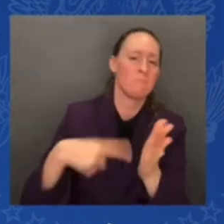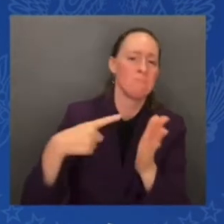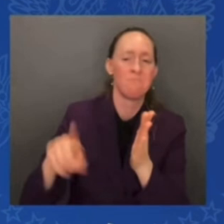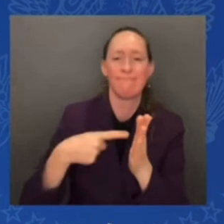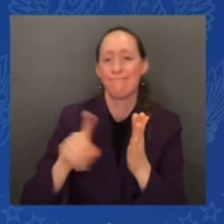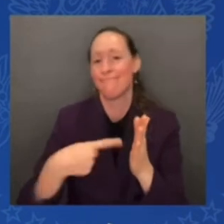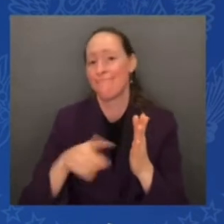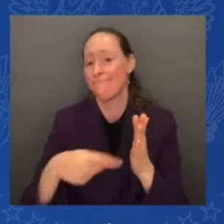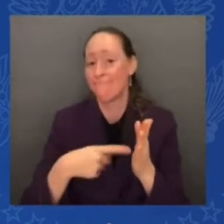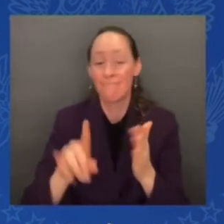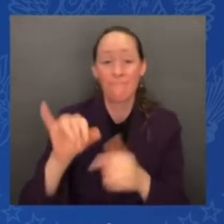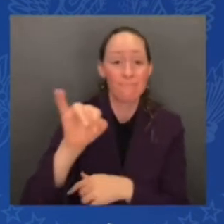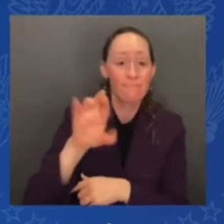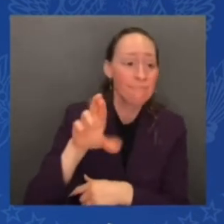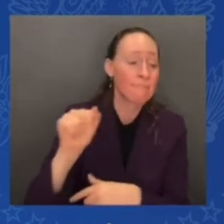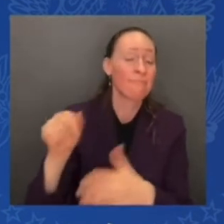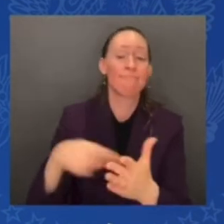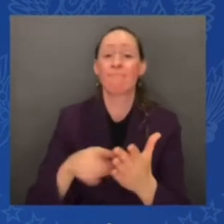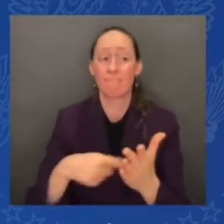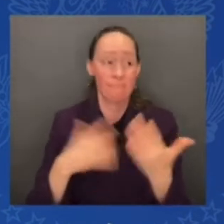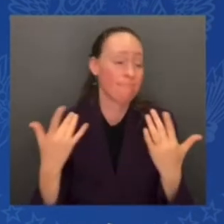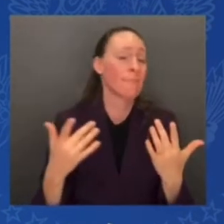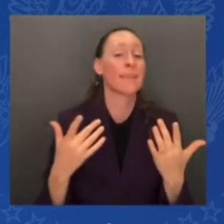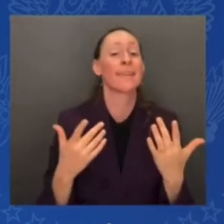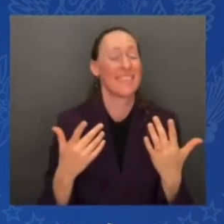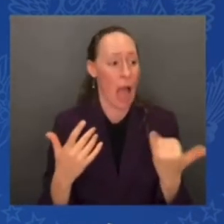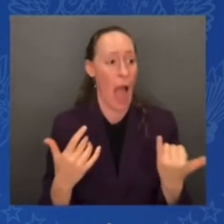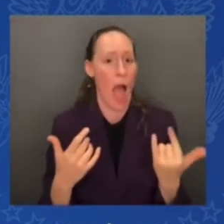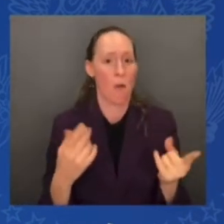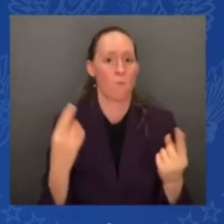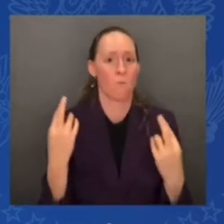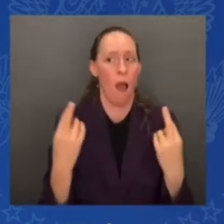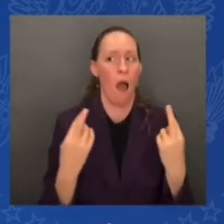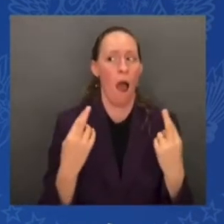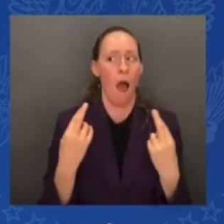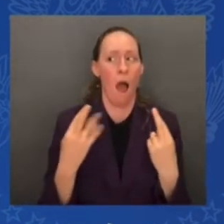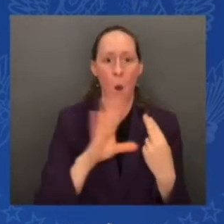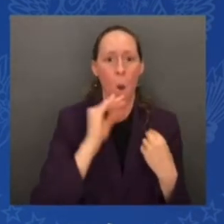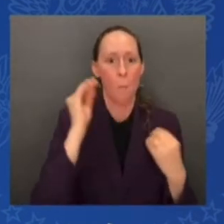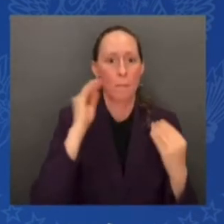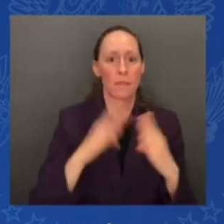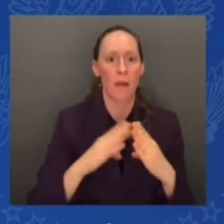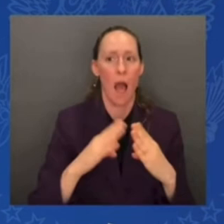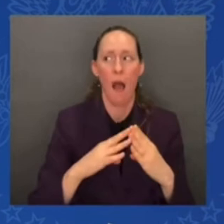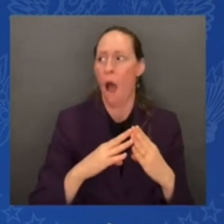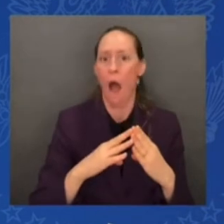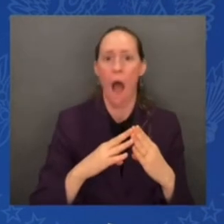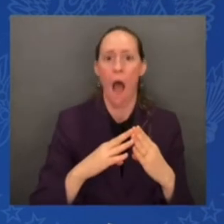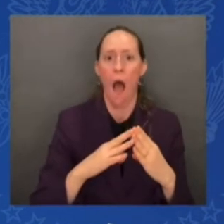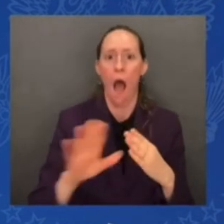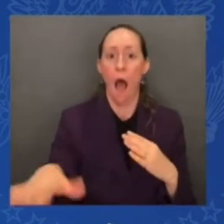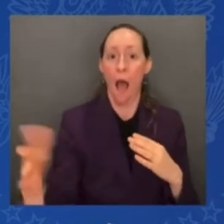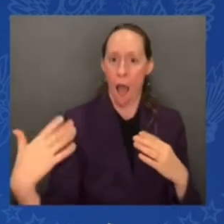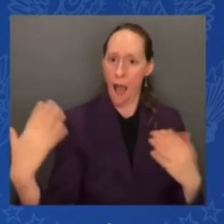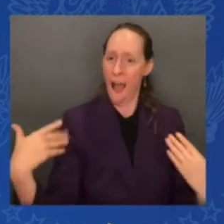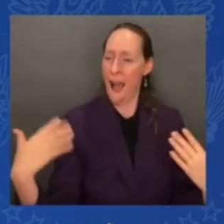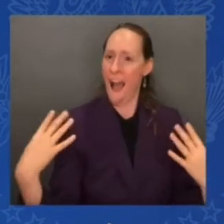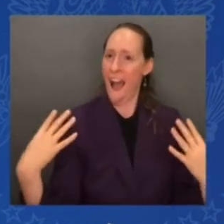of jobs are coming to their states. Like I said at the State of the Union address, I'll see them at the groundbreaking.